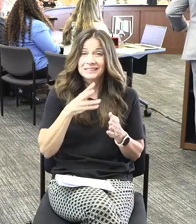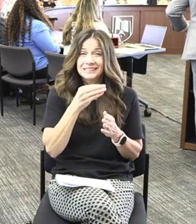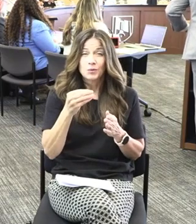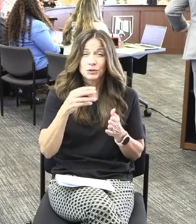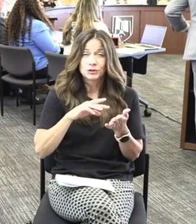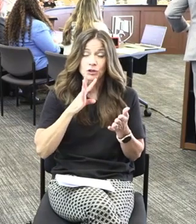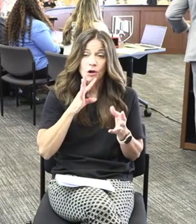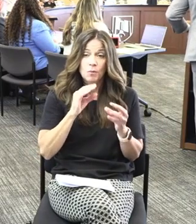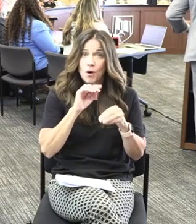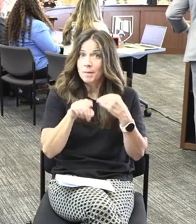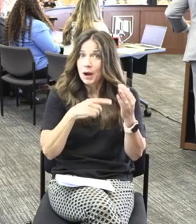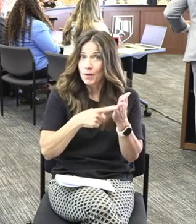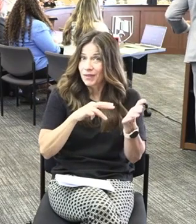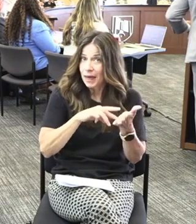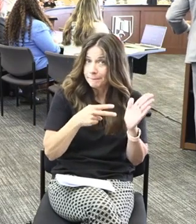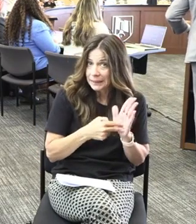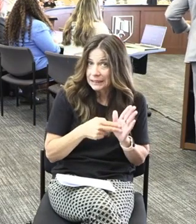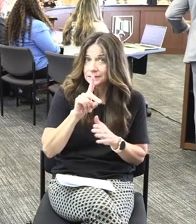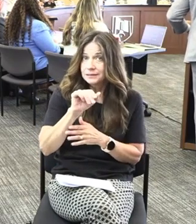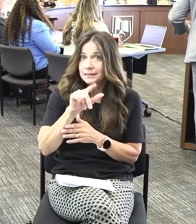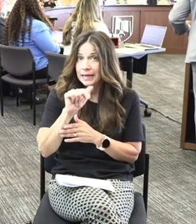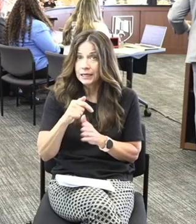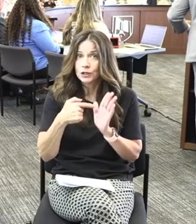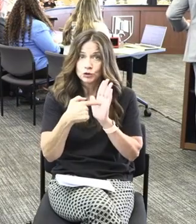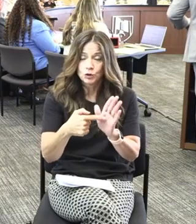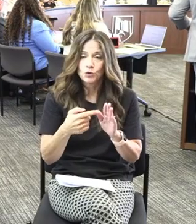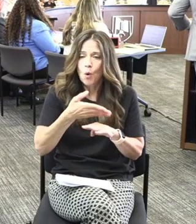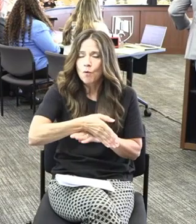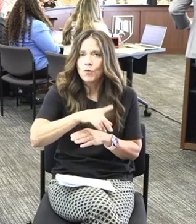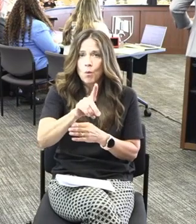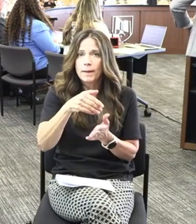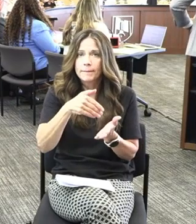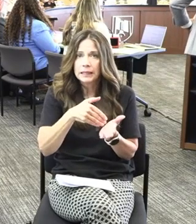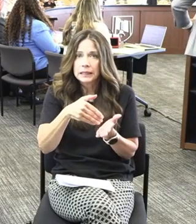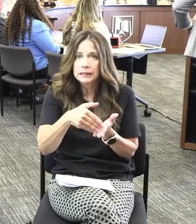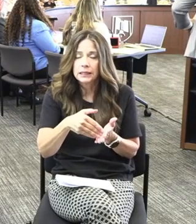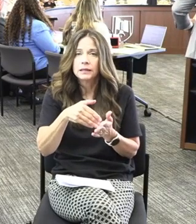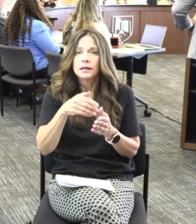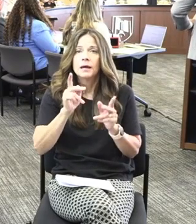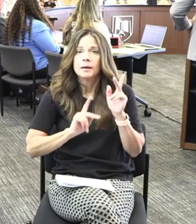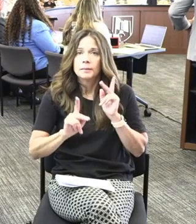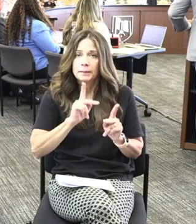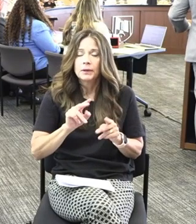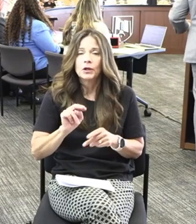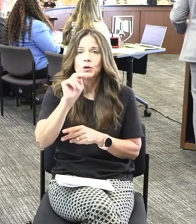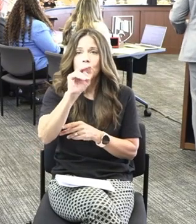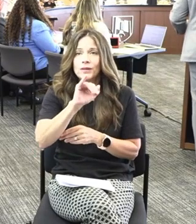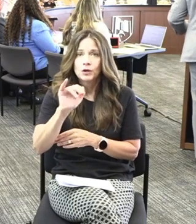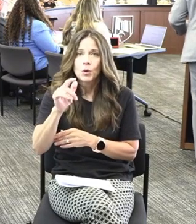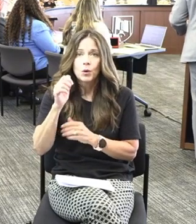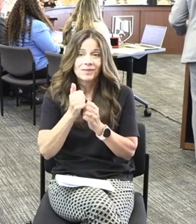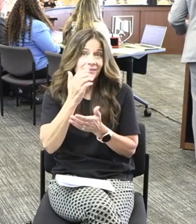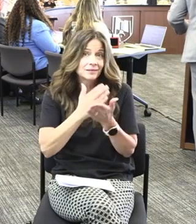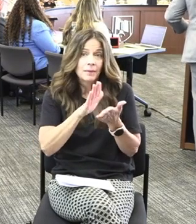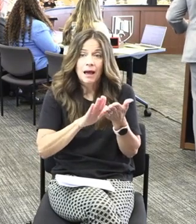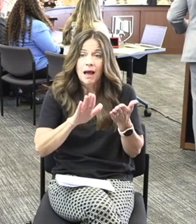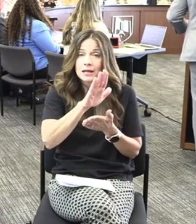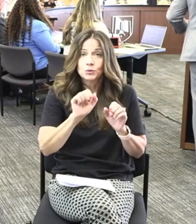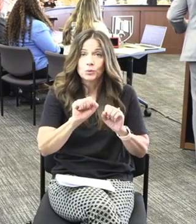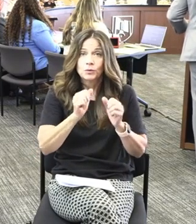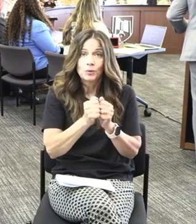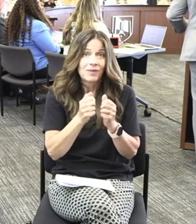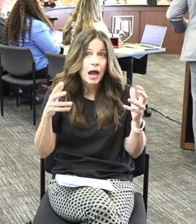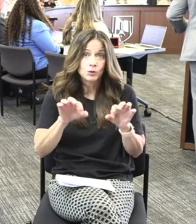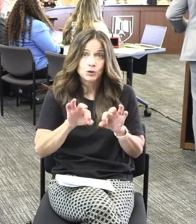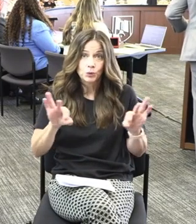means. Data clearly shows that there are over 1 million individuals in Northern Illinois with some college but no degree,